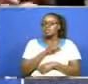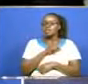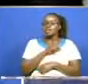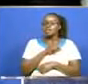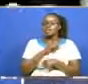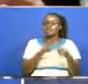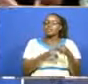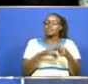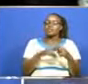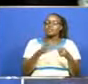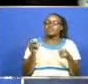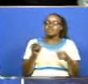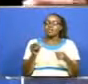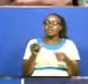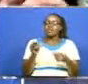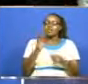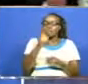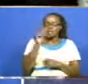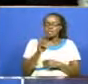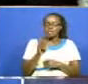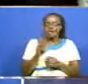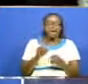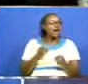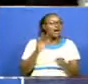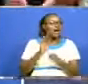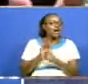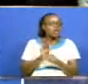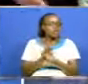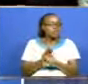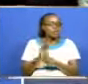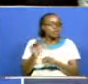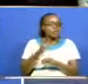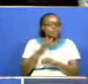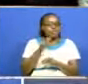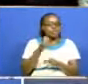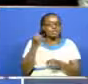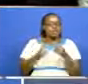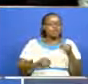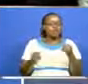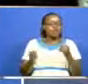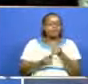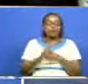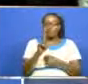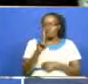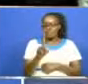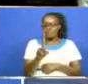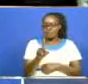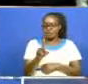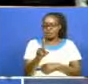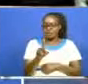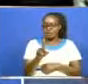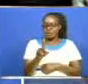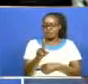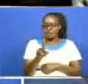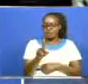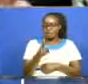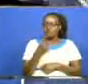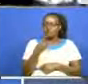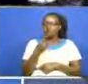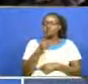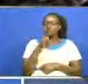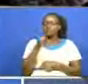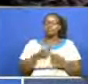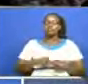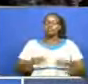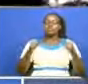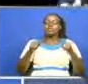are so massive, 70%, will not be completed in a month's time. So that convinced us that he's not capable, he